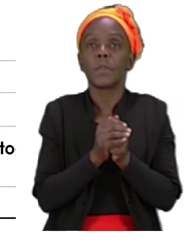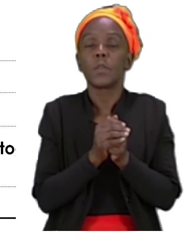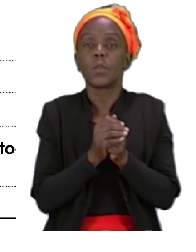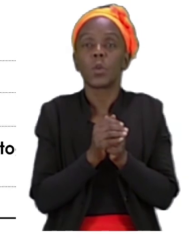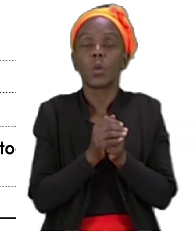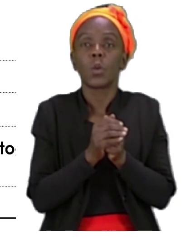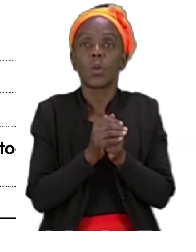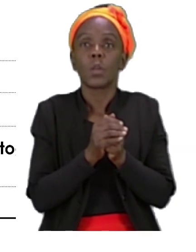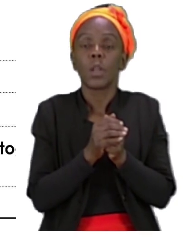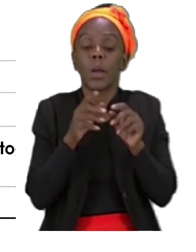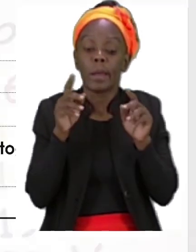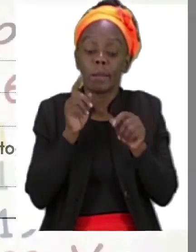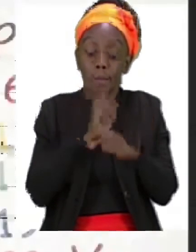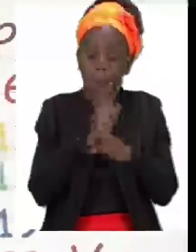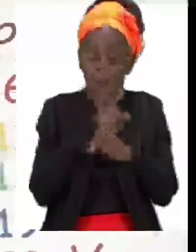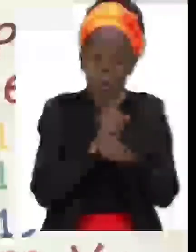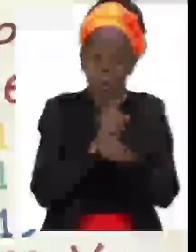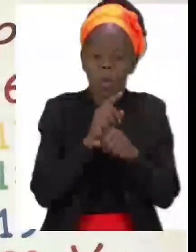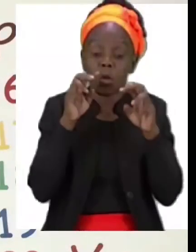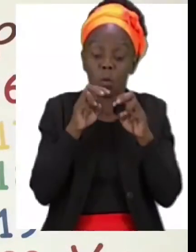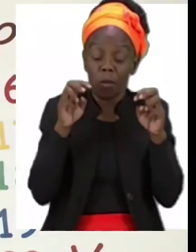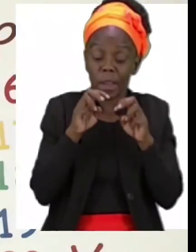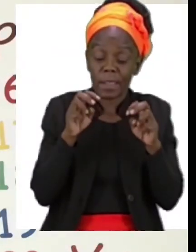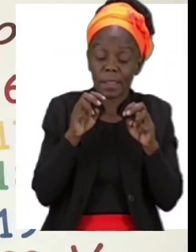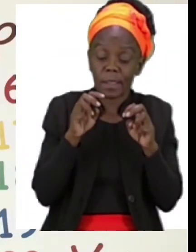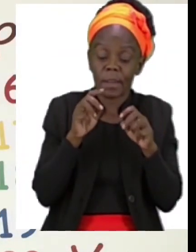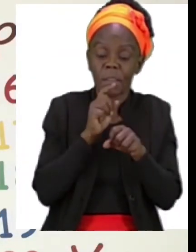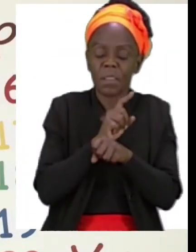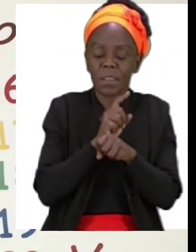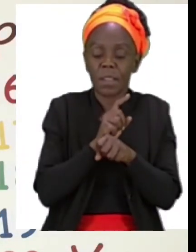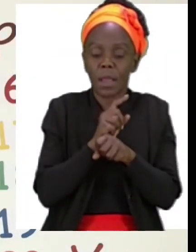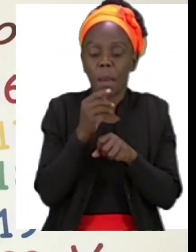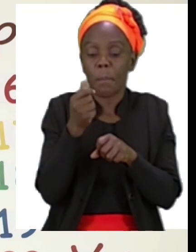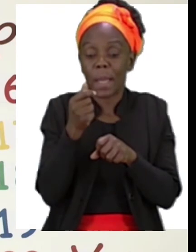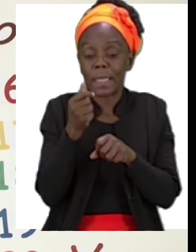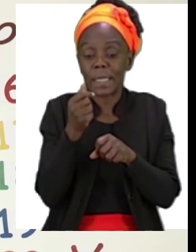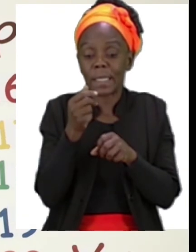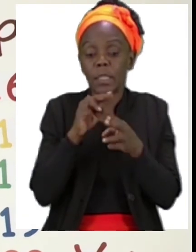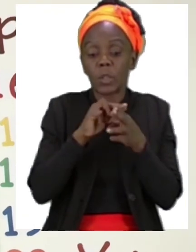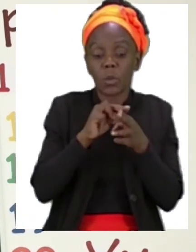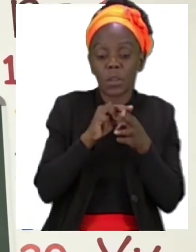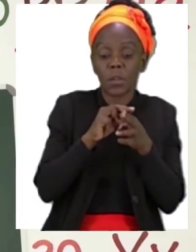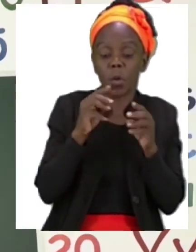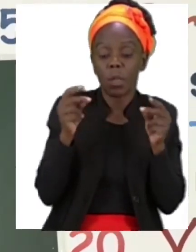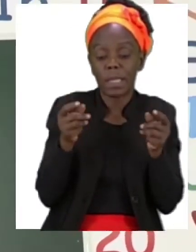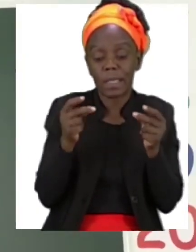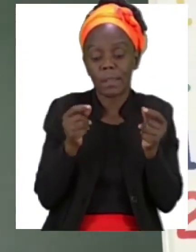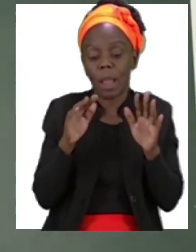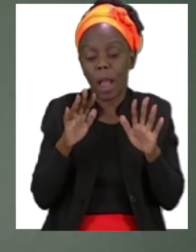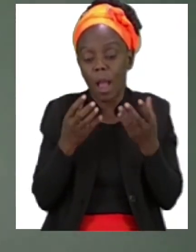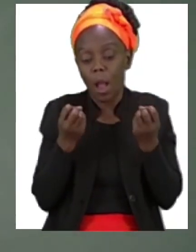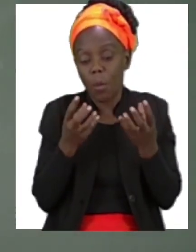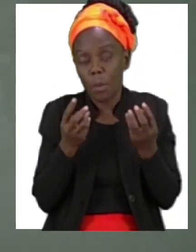on art. So let us take a look. Now we know that the money that she